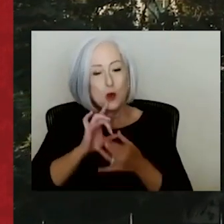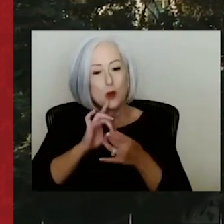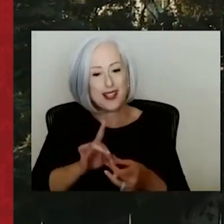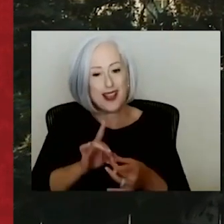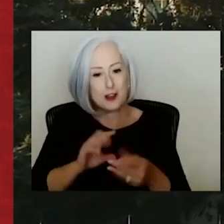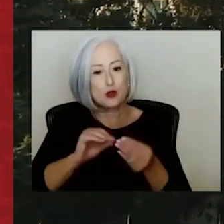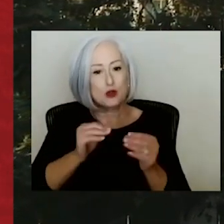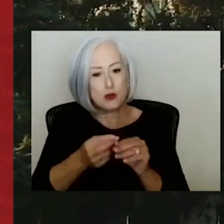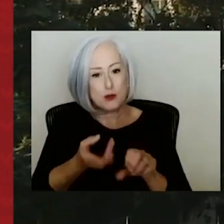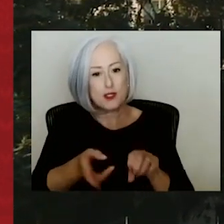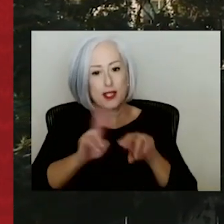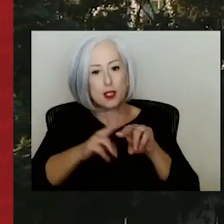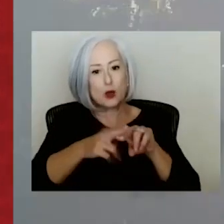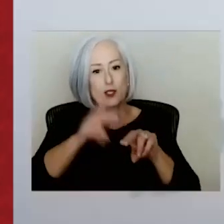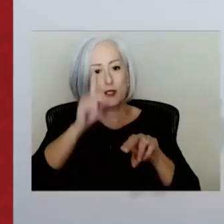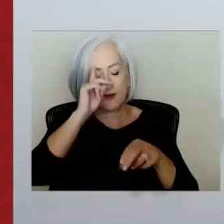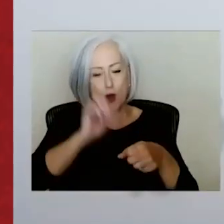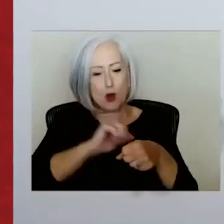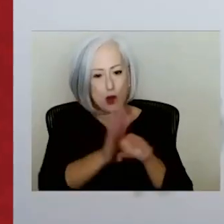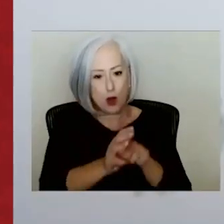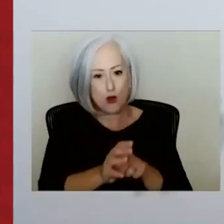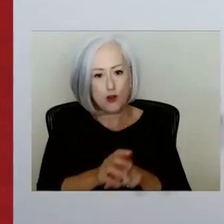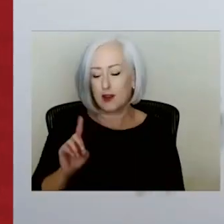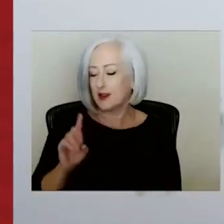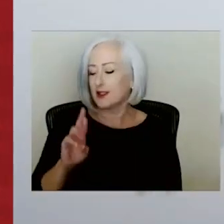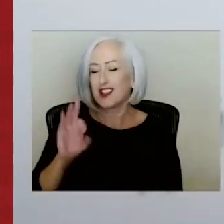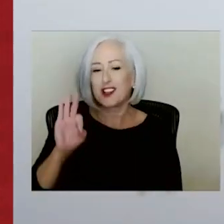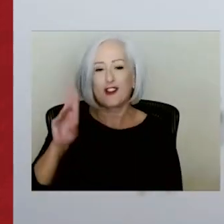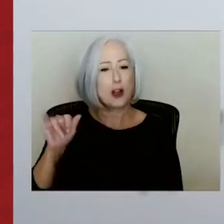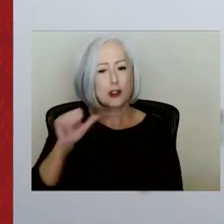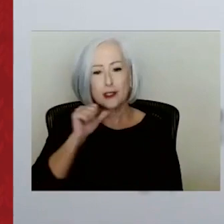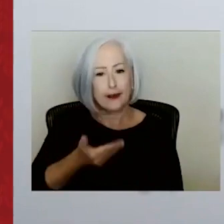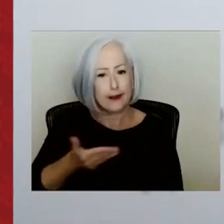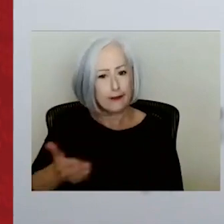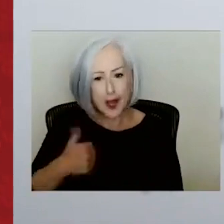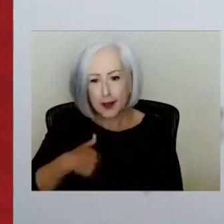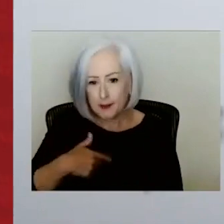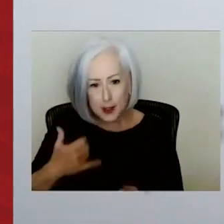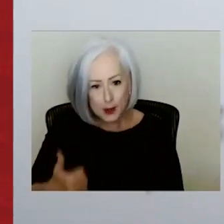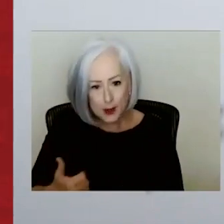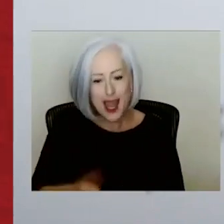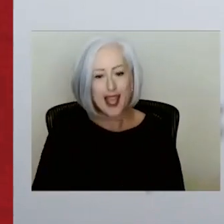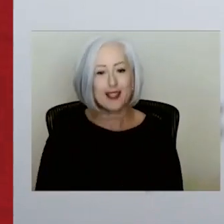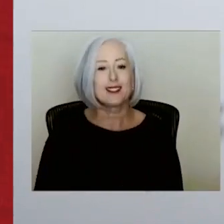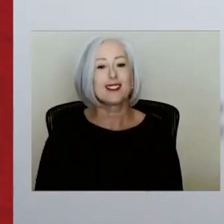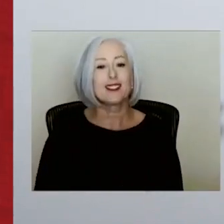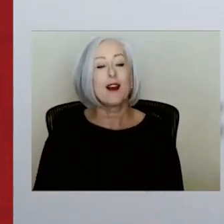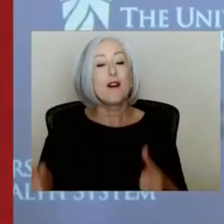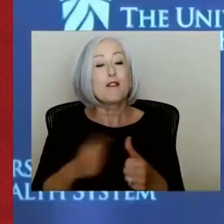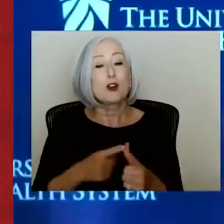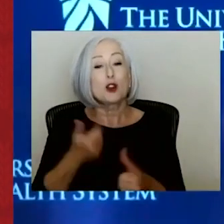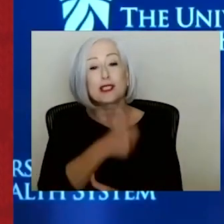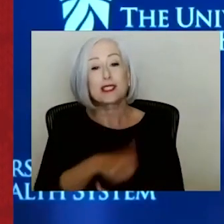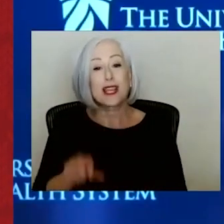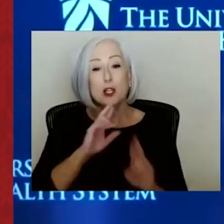today, but that's okay. Well, let's talk about, and first of all, see if there's any reporter questions, then we're going to continue our